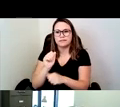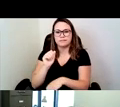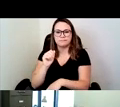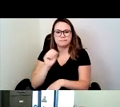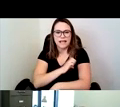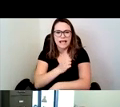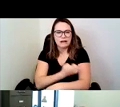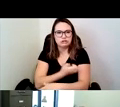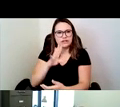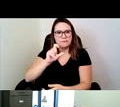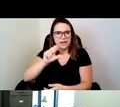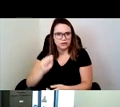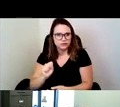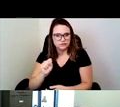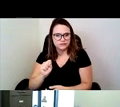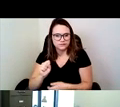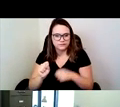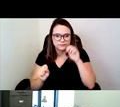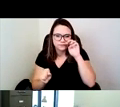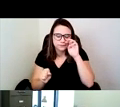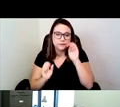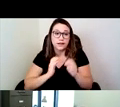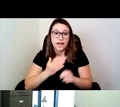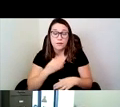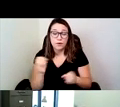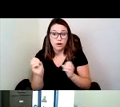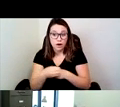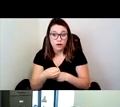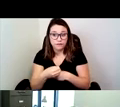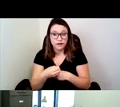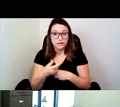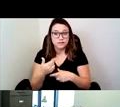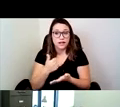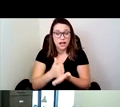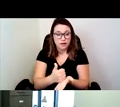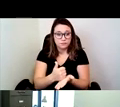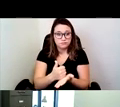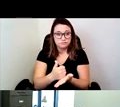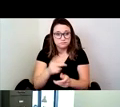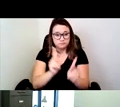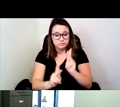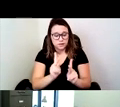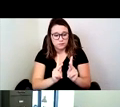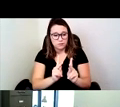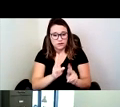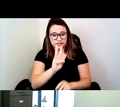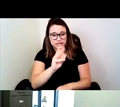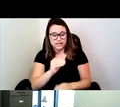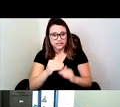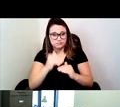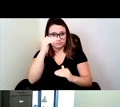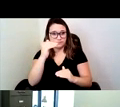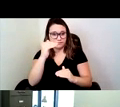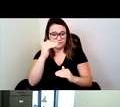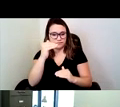or fuel vendor. Our office helps county residents age 60 plus to access this